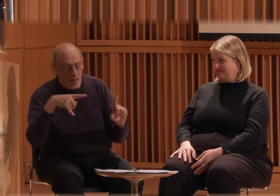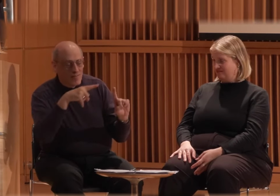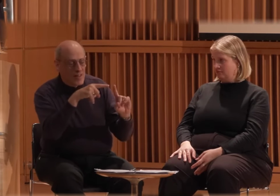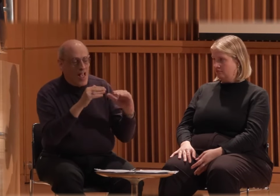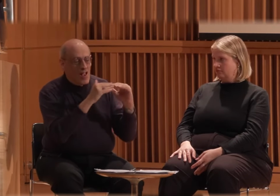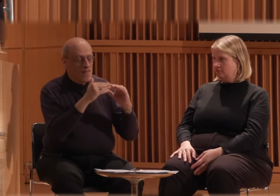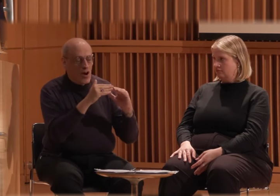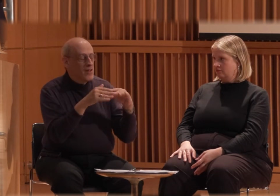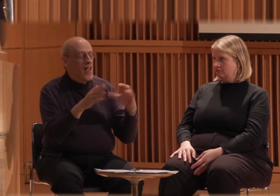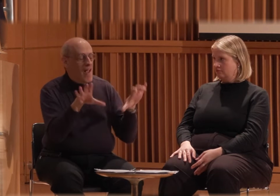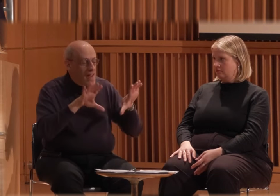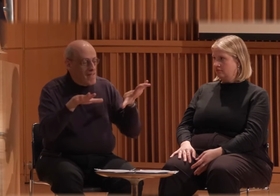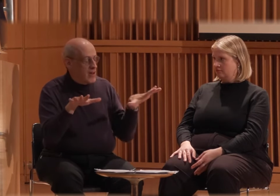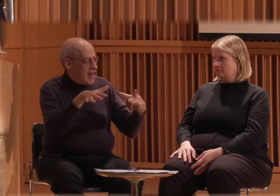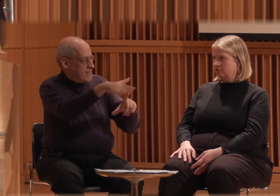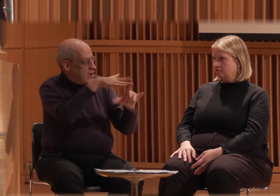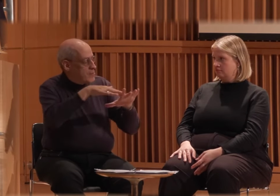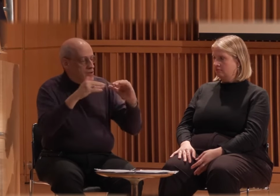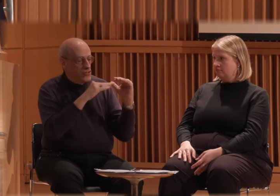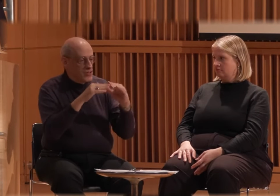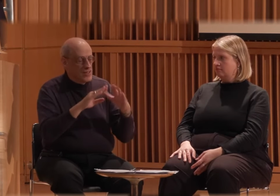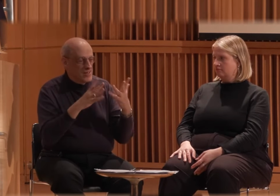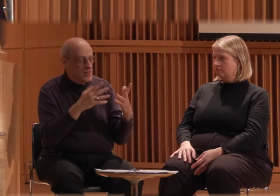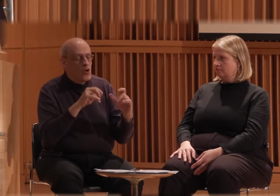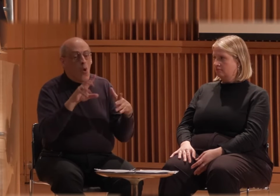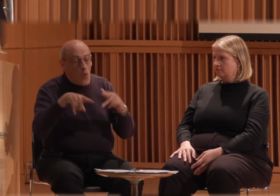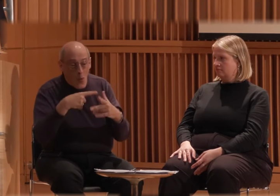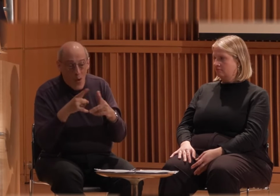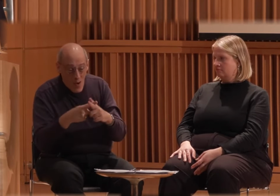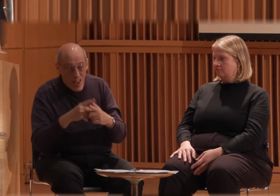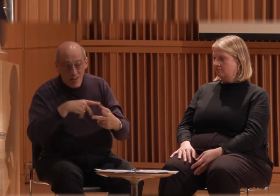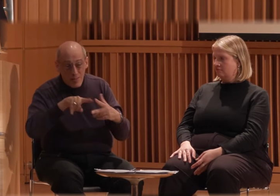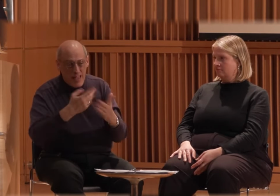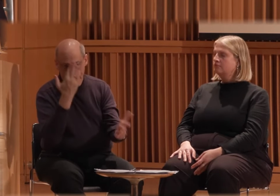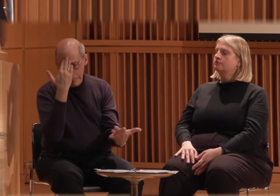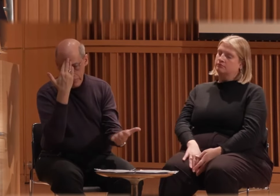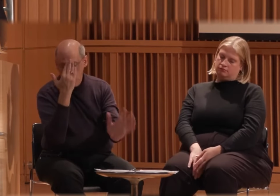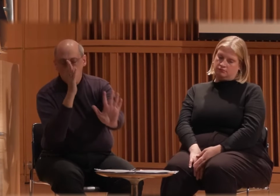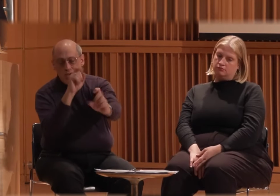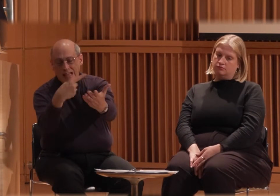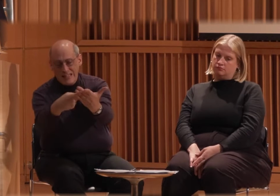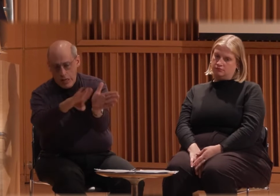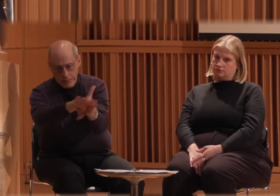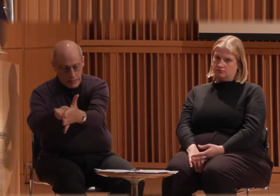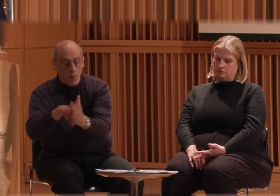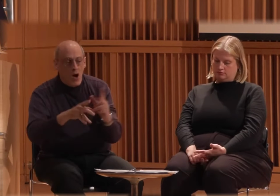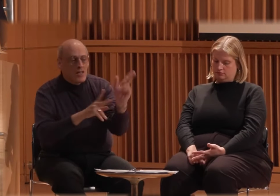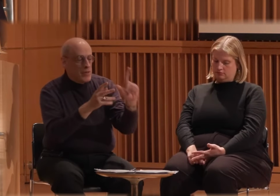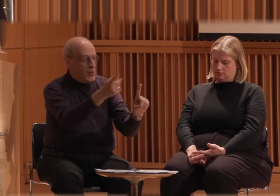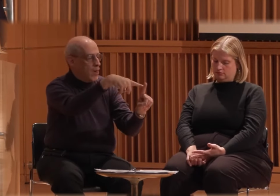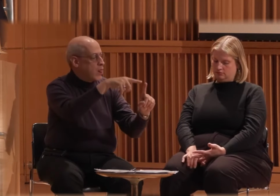is a movement that, you know, you can quibble about when it began, but it's basically people who look